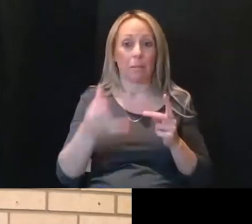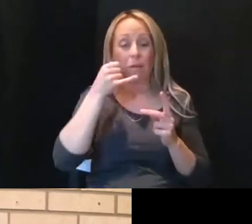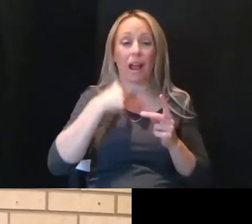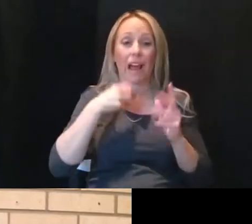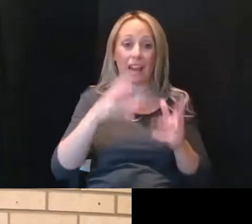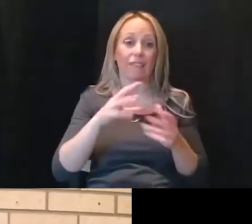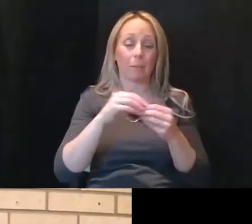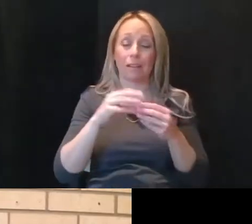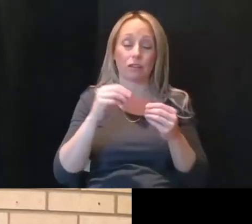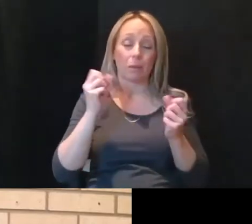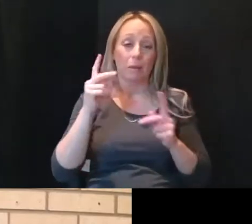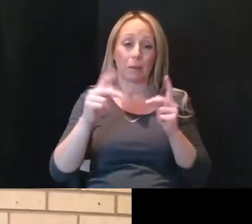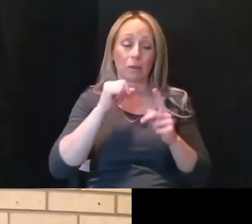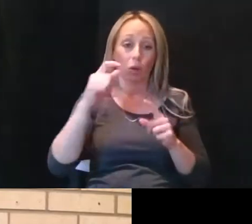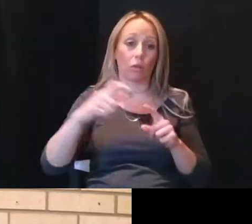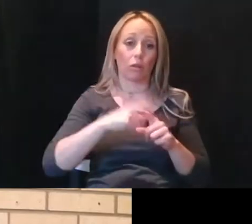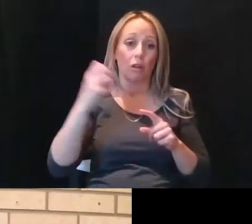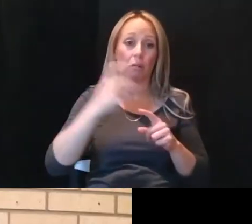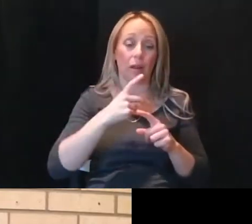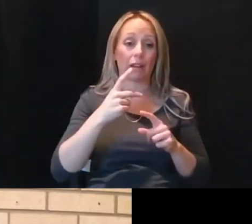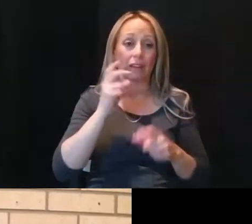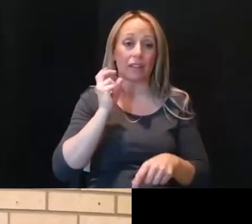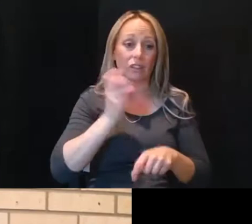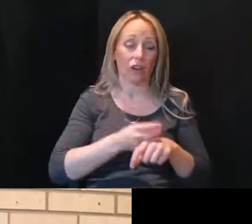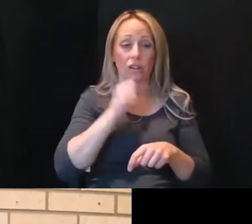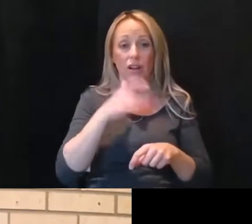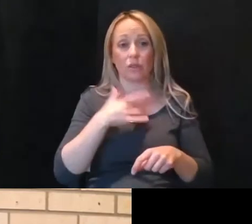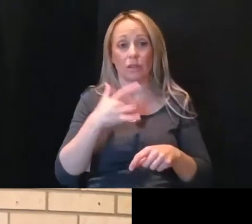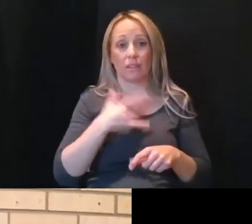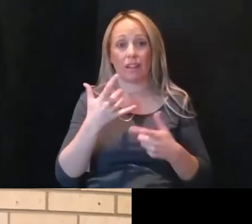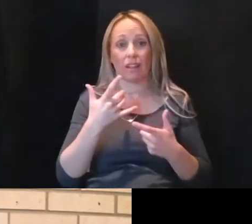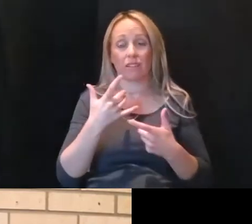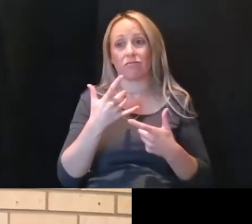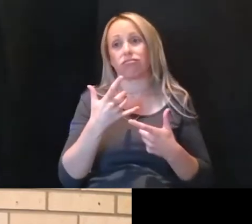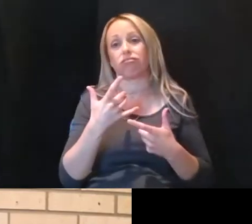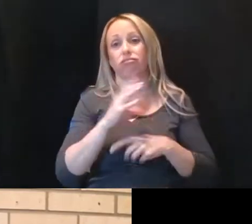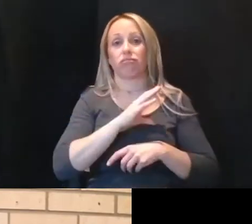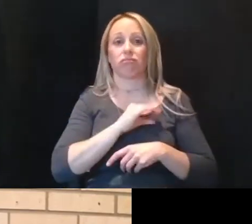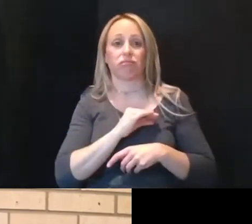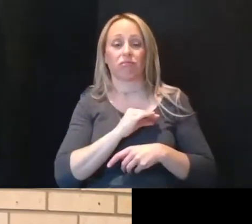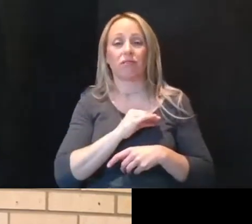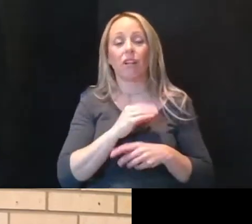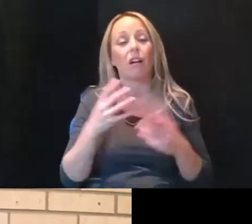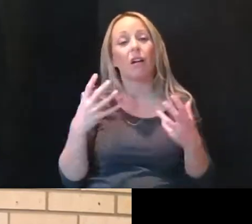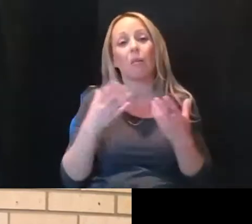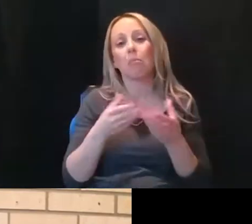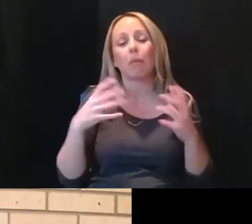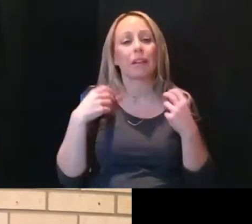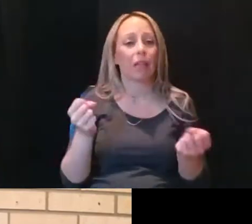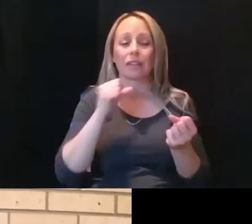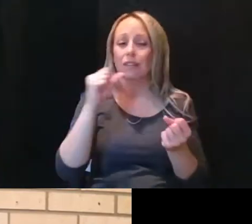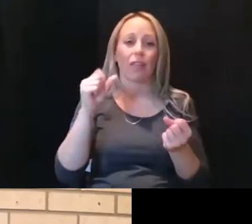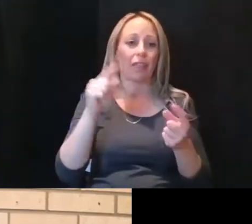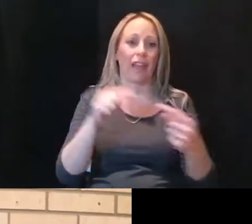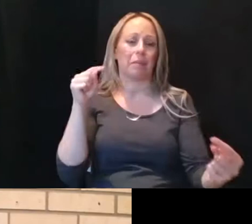never returned. It's hard not to feel defeated. Public health is not the enemy. We must not give in to pandemic